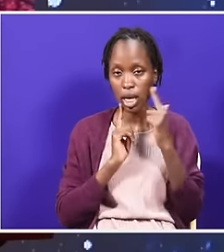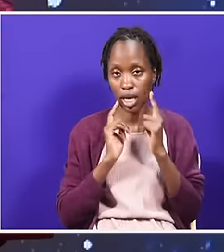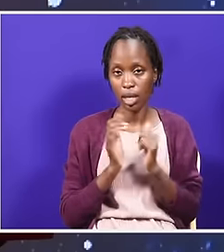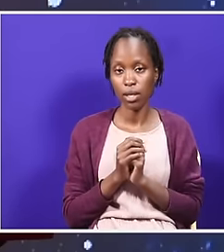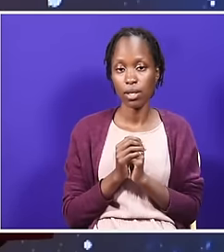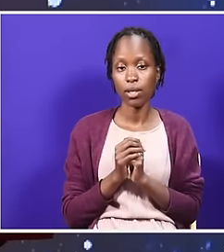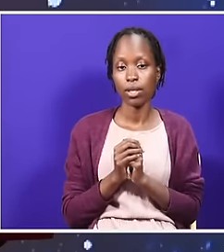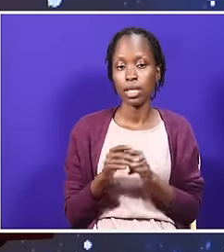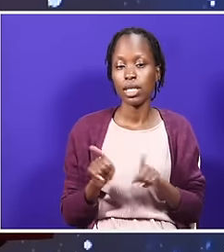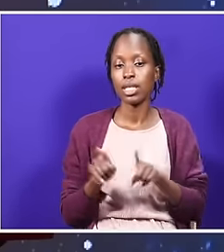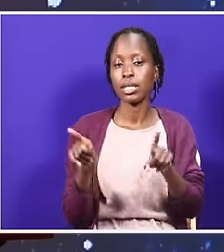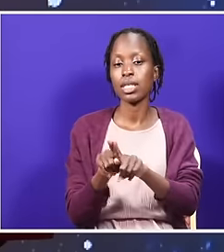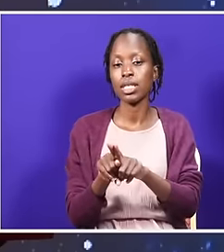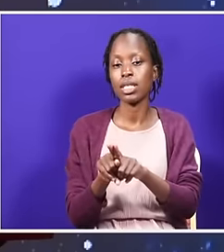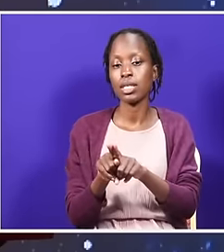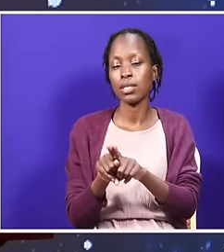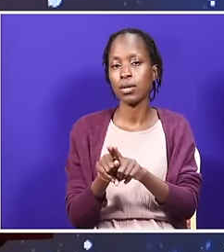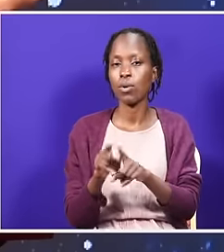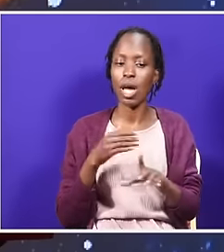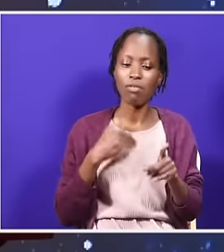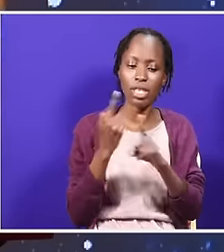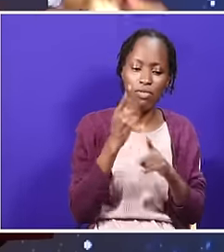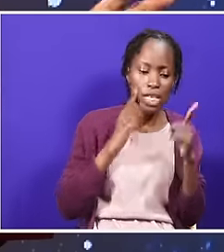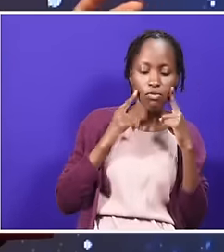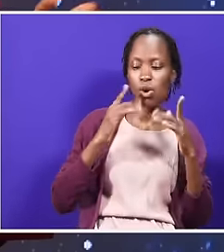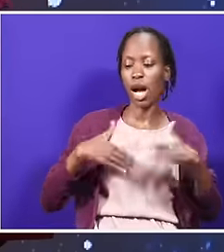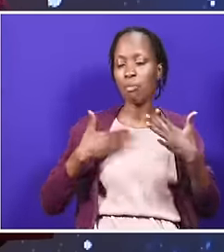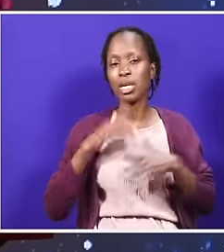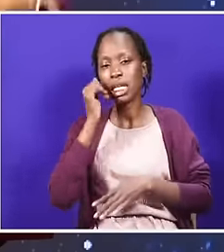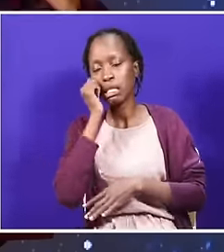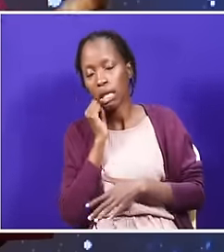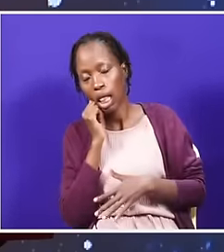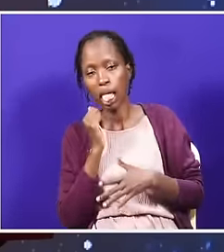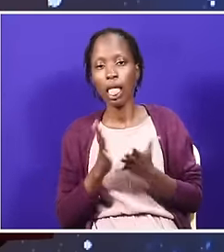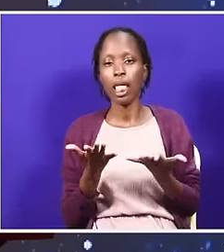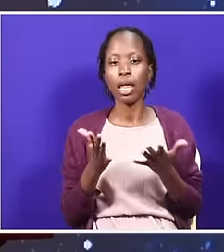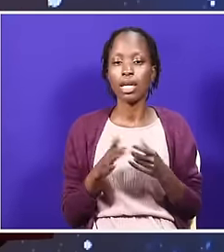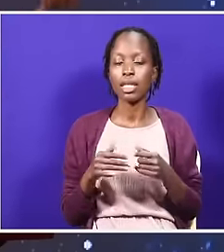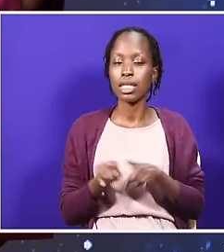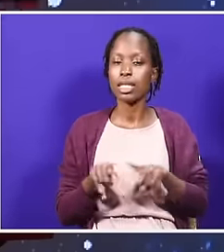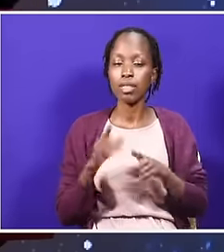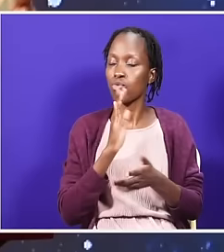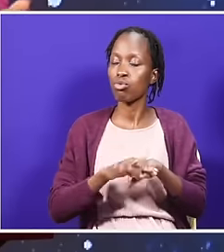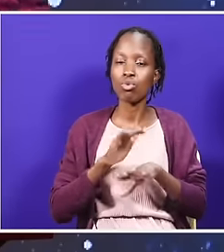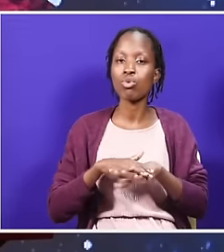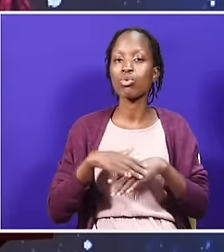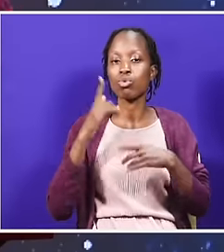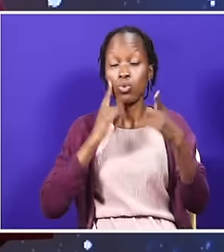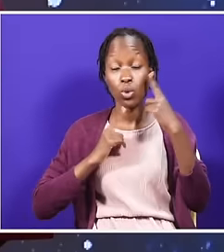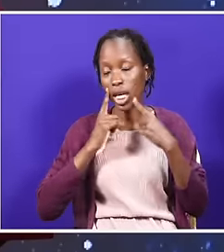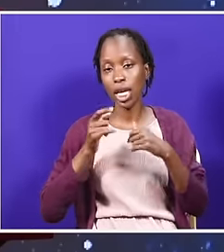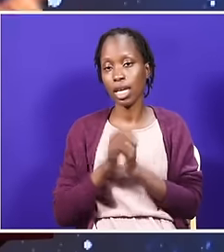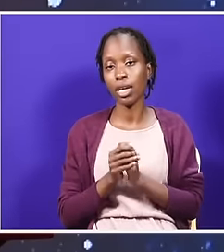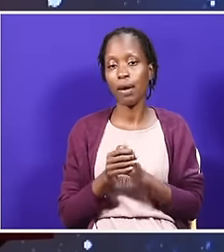up. There are different tears for anger, sadness, joy, happiness, and different toxins are released. So cry if you need